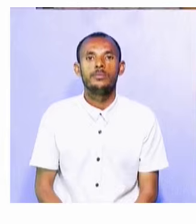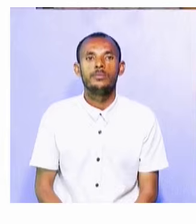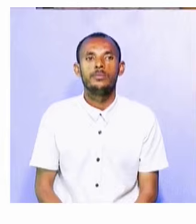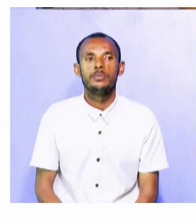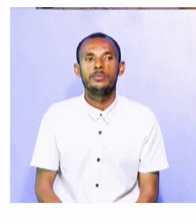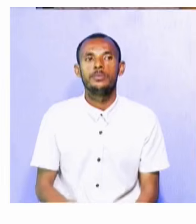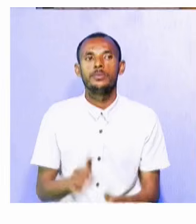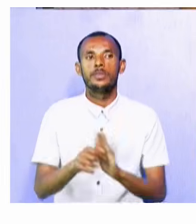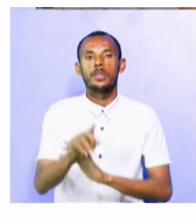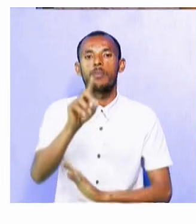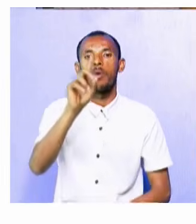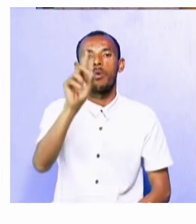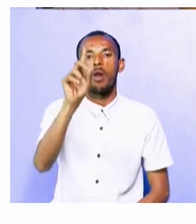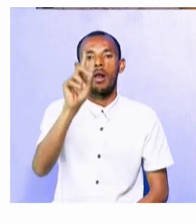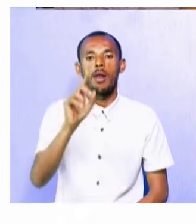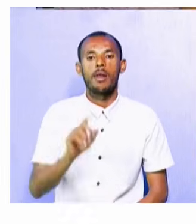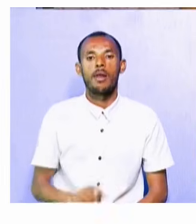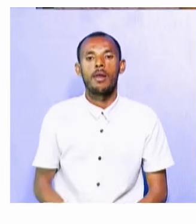Example 1.